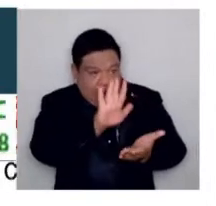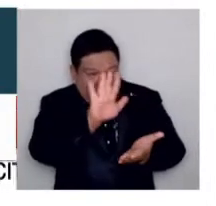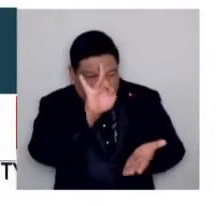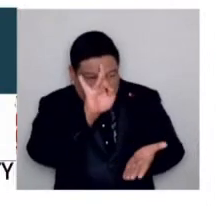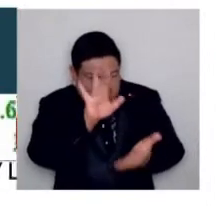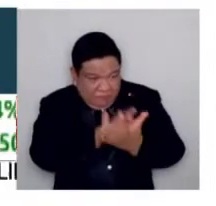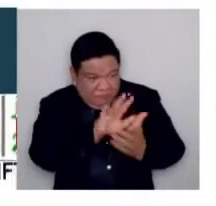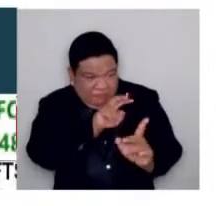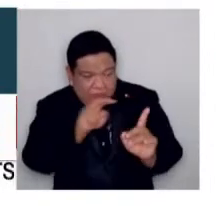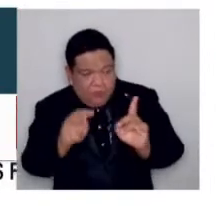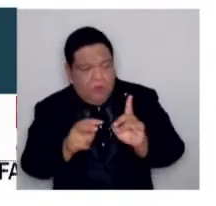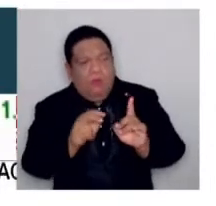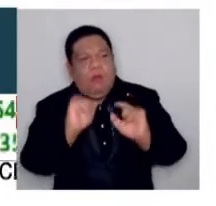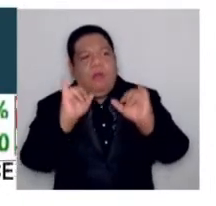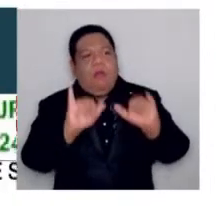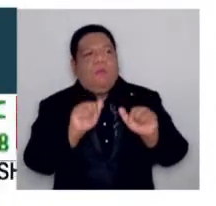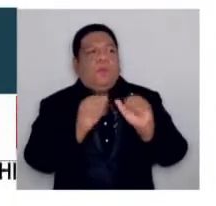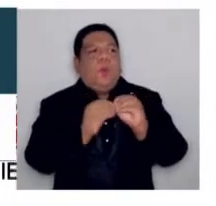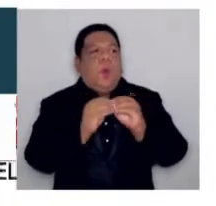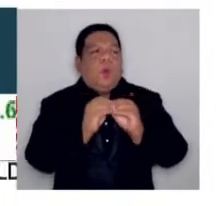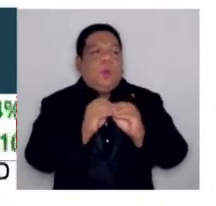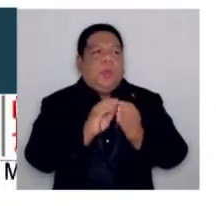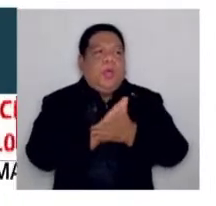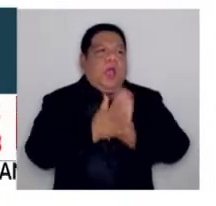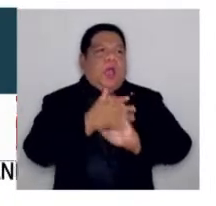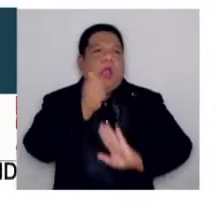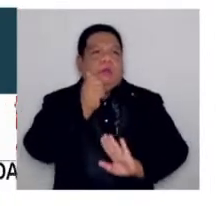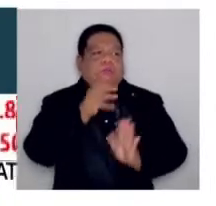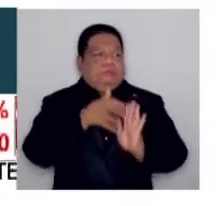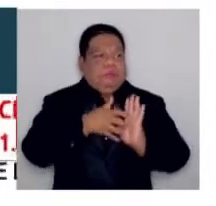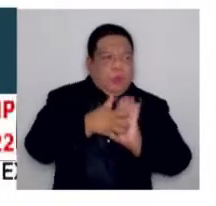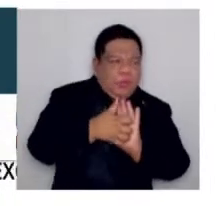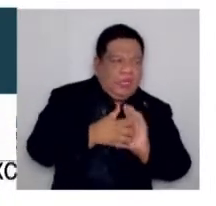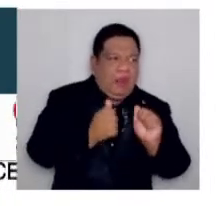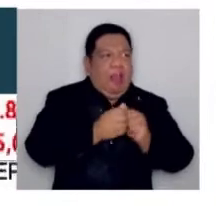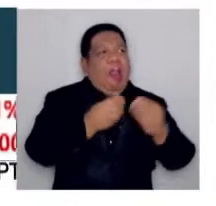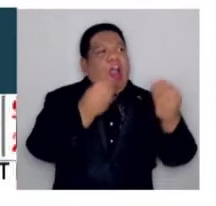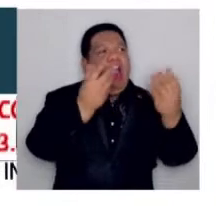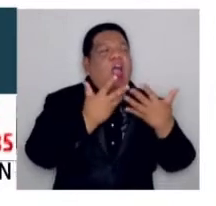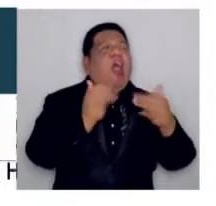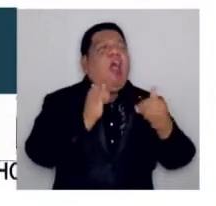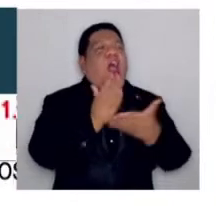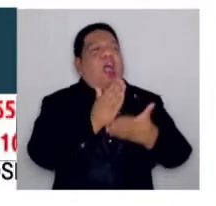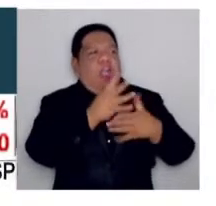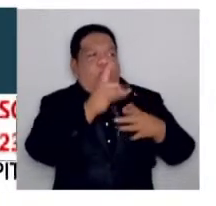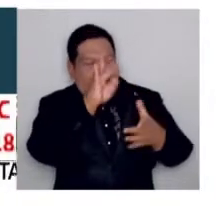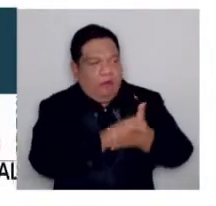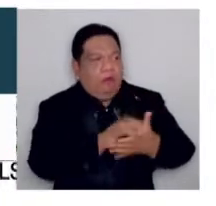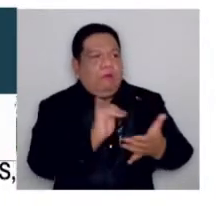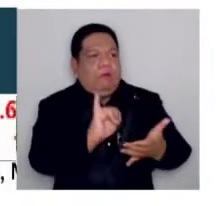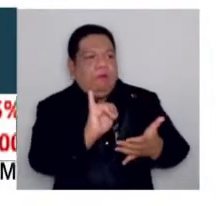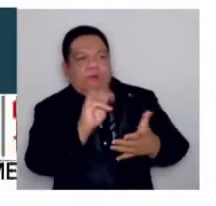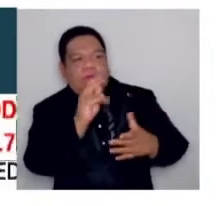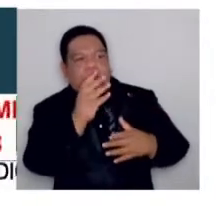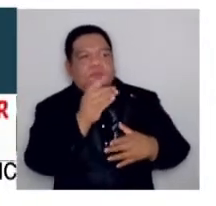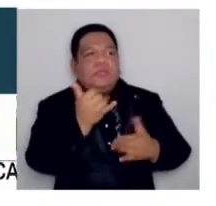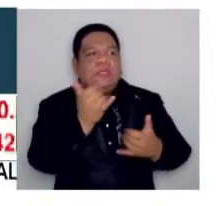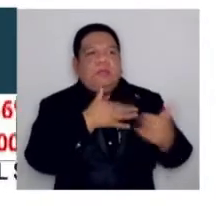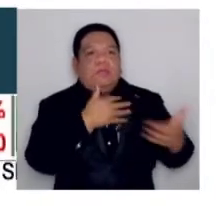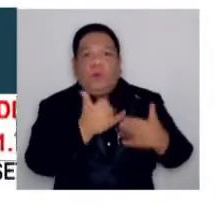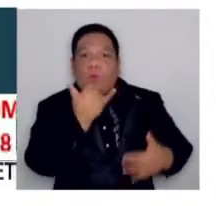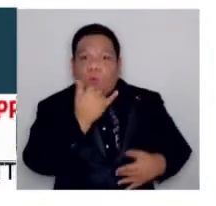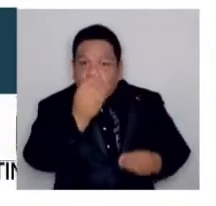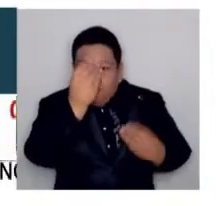them vulnerable to disinformation and misinformation. So kailangan yun muna yung mabuwag, diba, para makapasok po kayo.